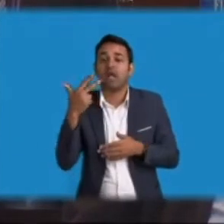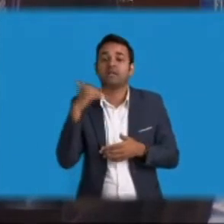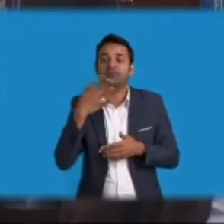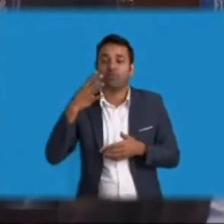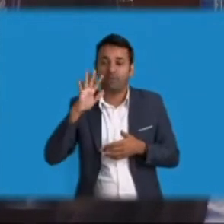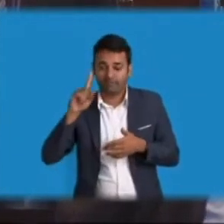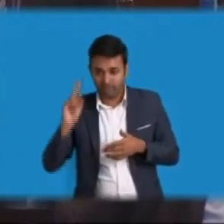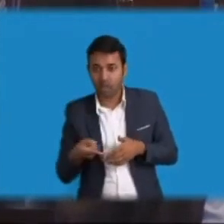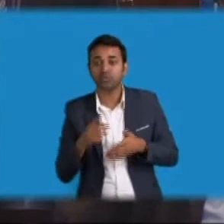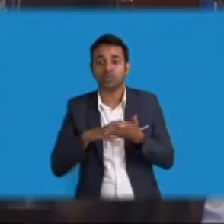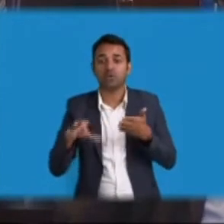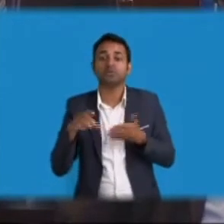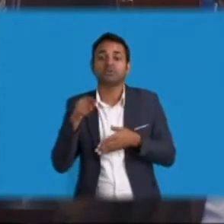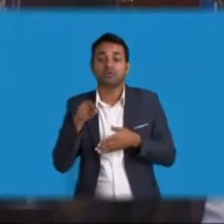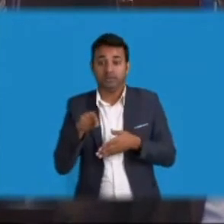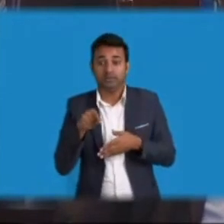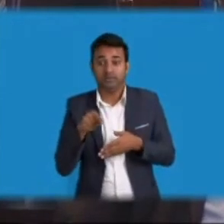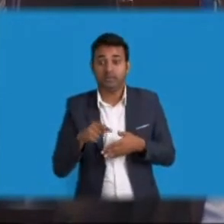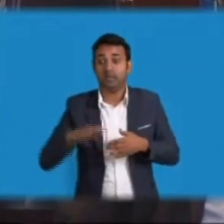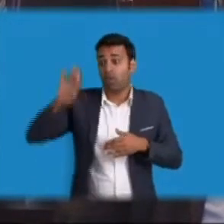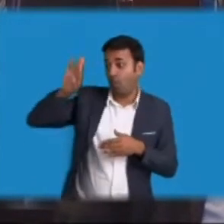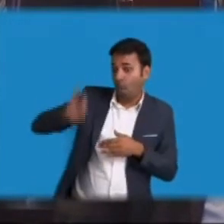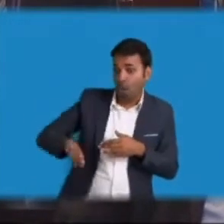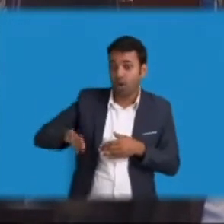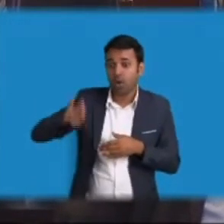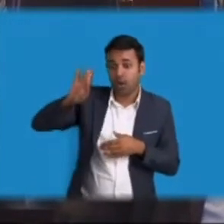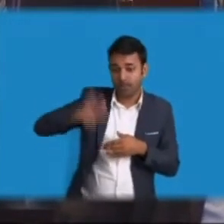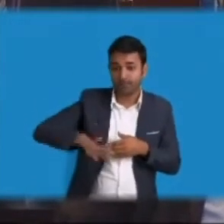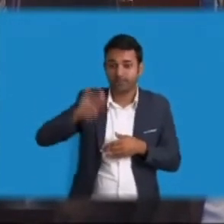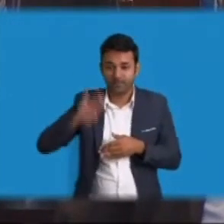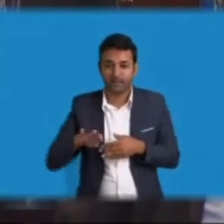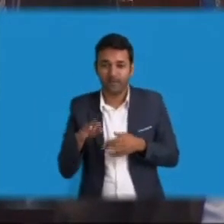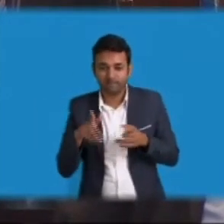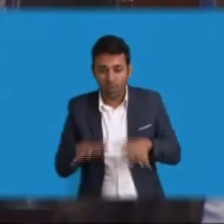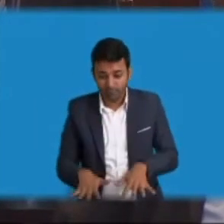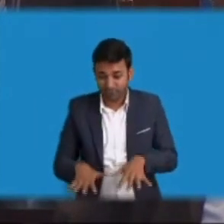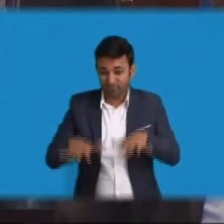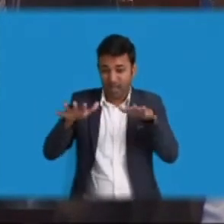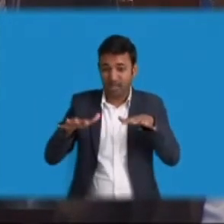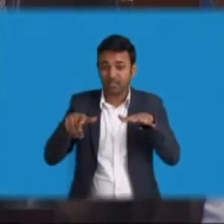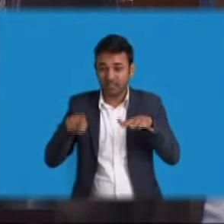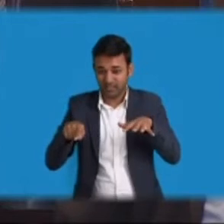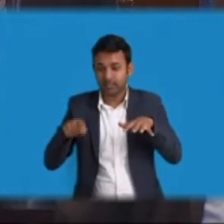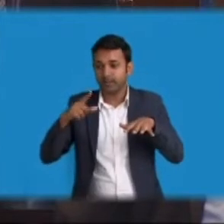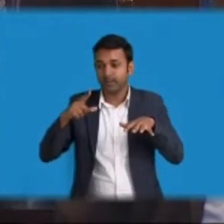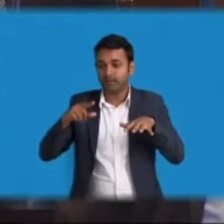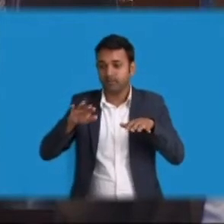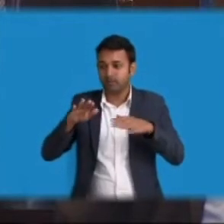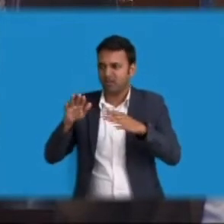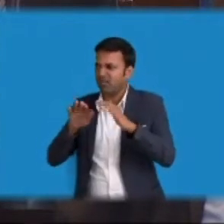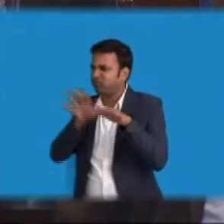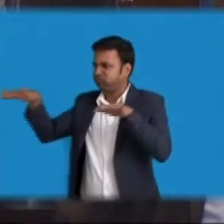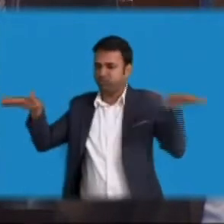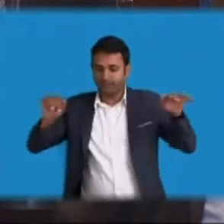Madam Speaker, this retaining wall will both mitigate against flooding and provide increased river frontage land for development